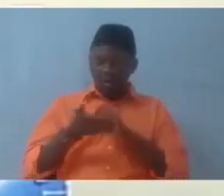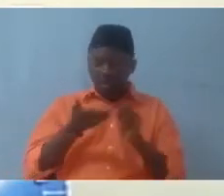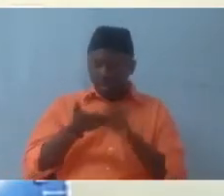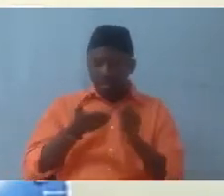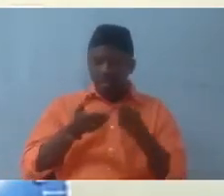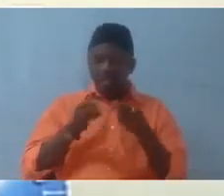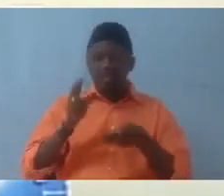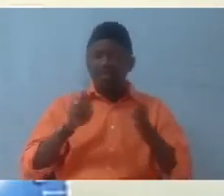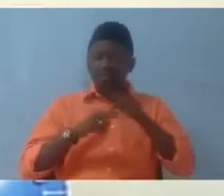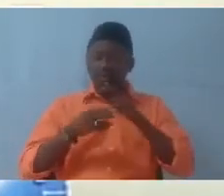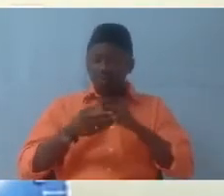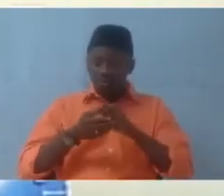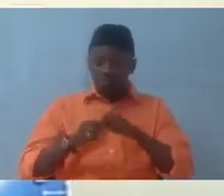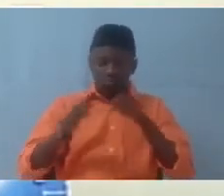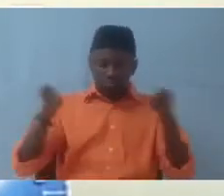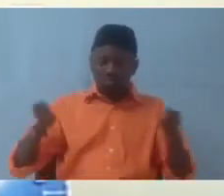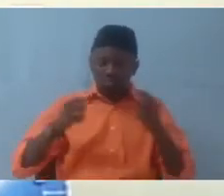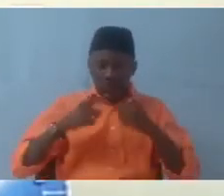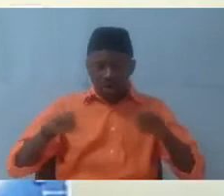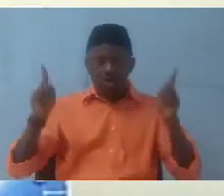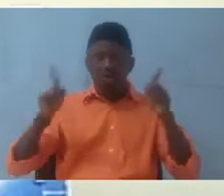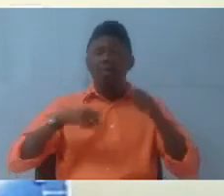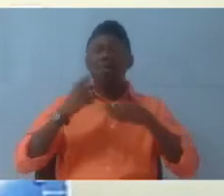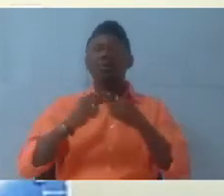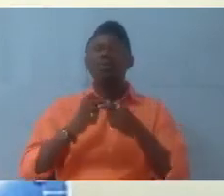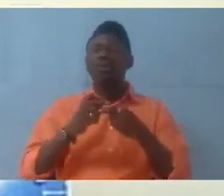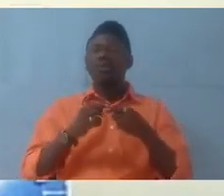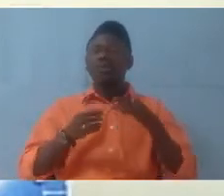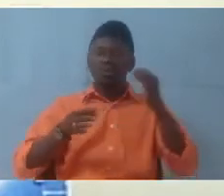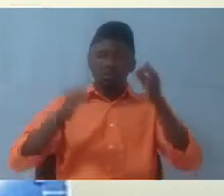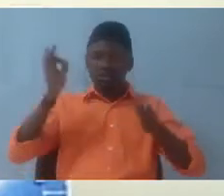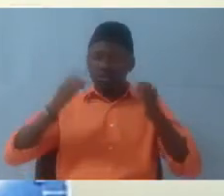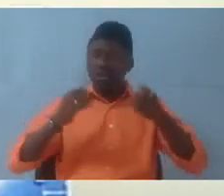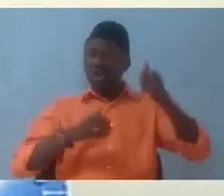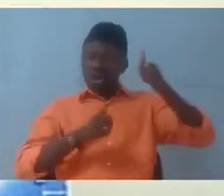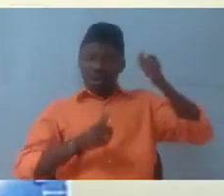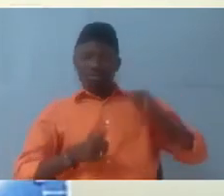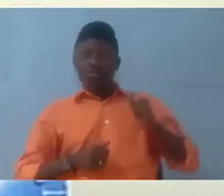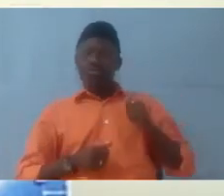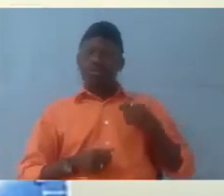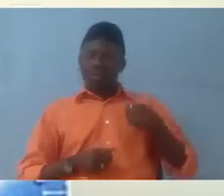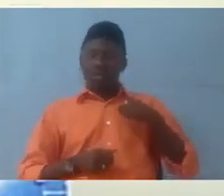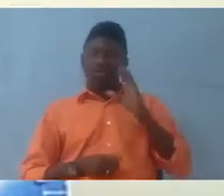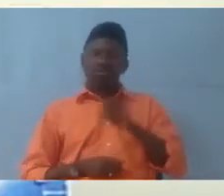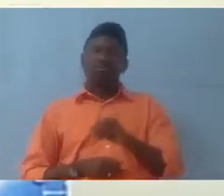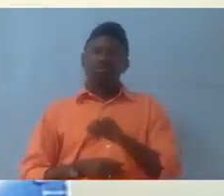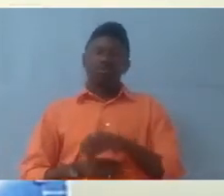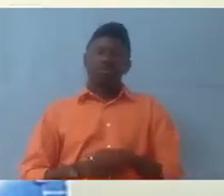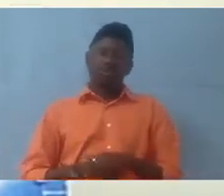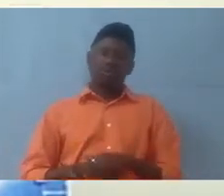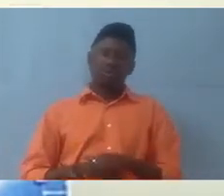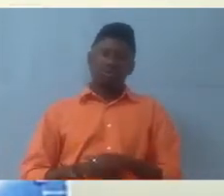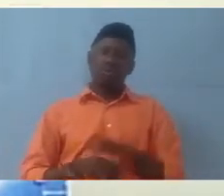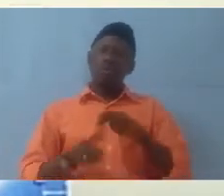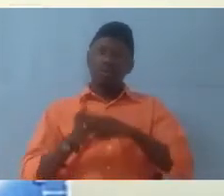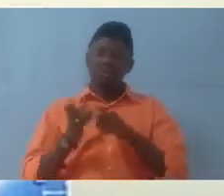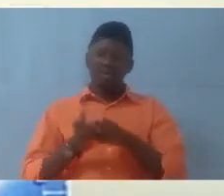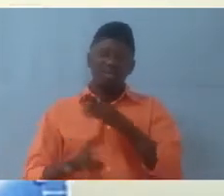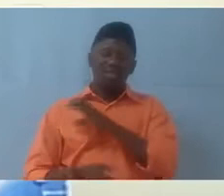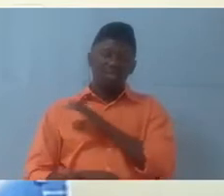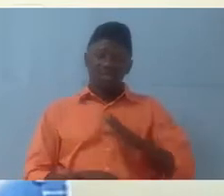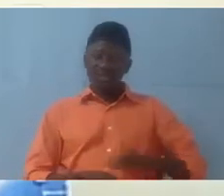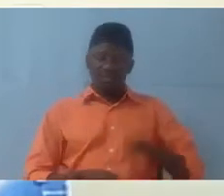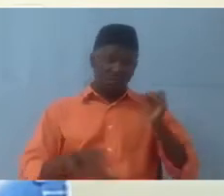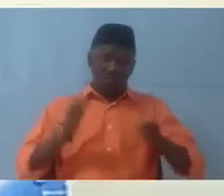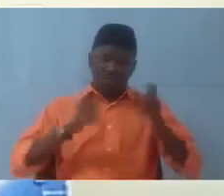xibaar yu bari nak dal dinañ ñu bind nak li nga xam li dogal bi won ci atté bobu. So he was not pleased at all. Mom nak